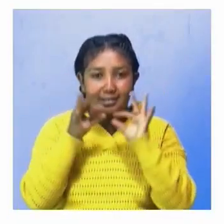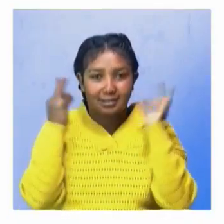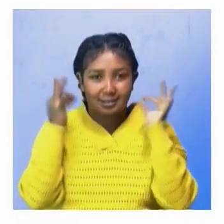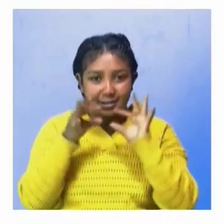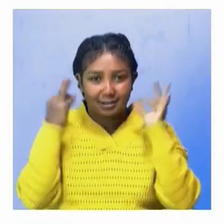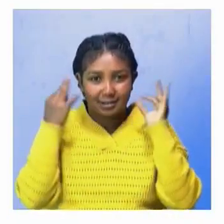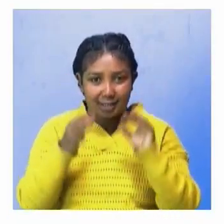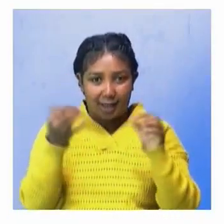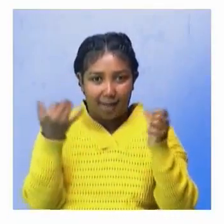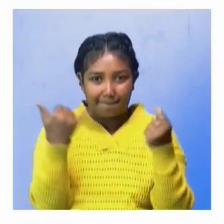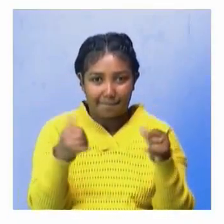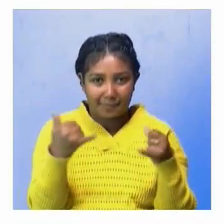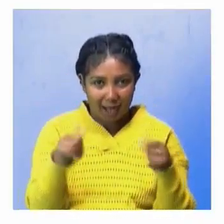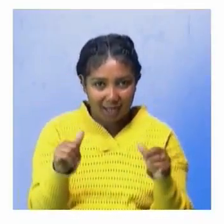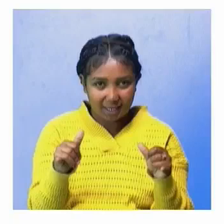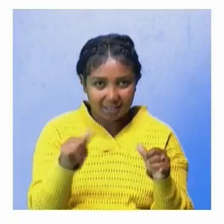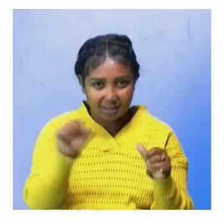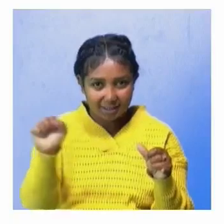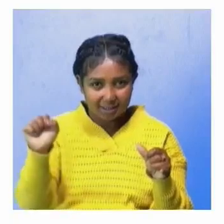play